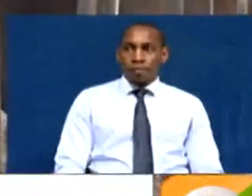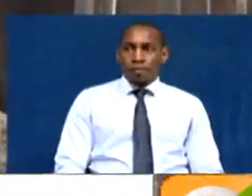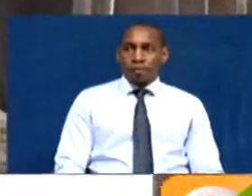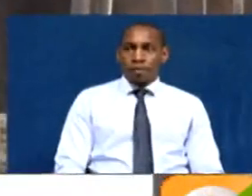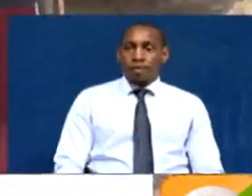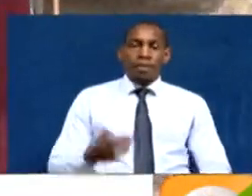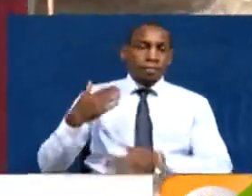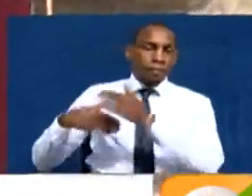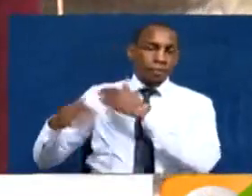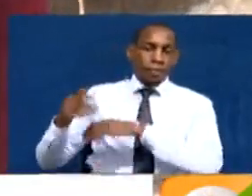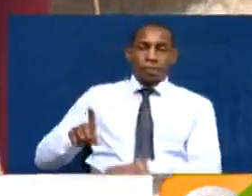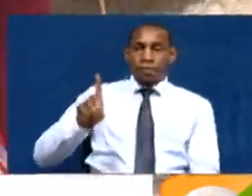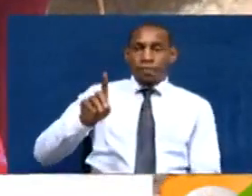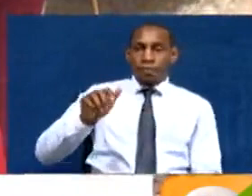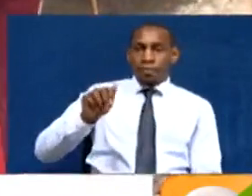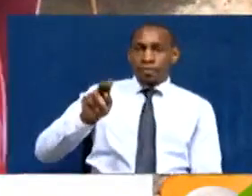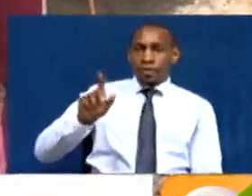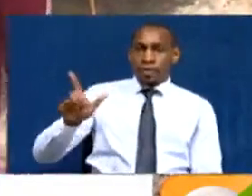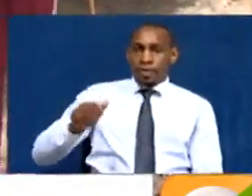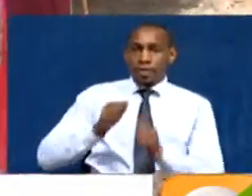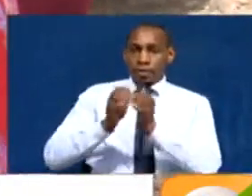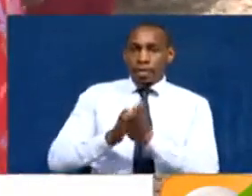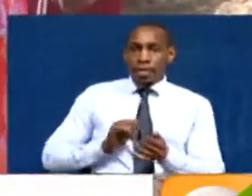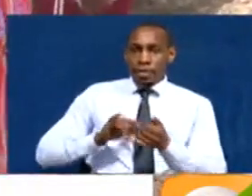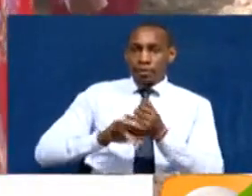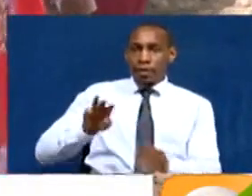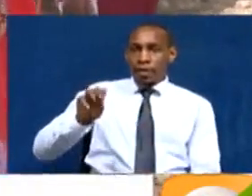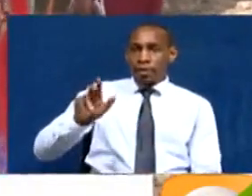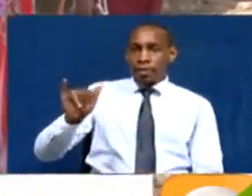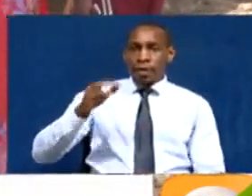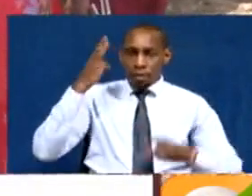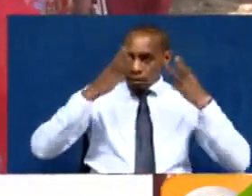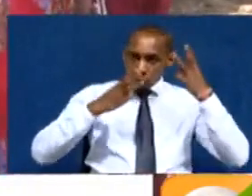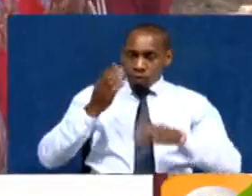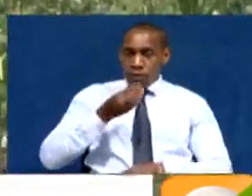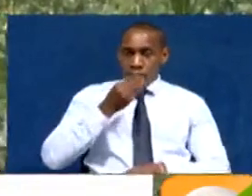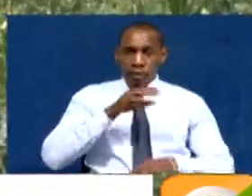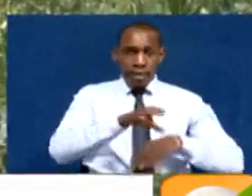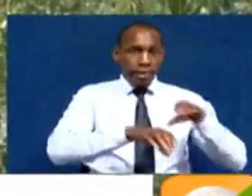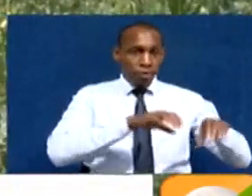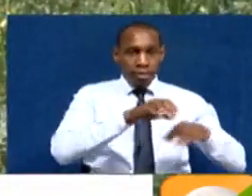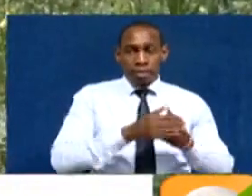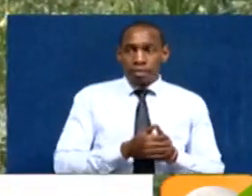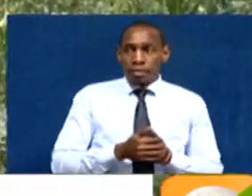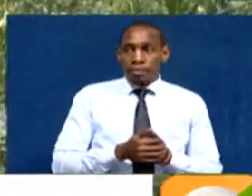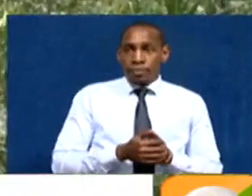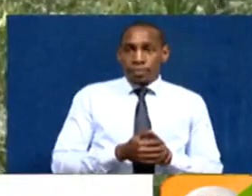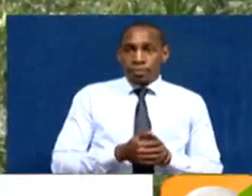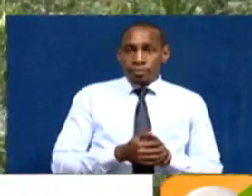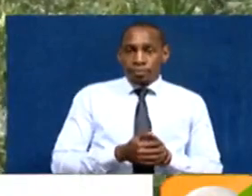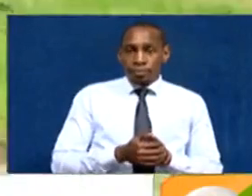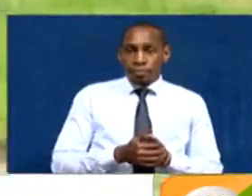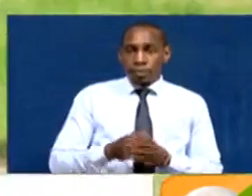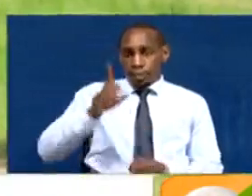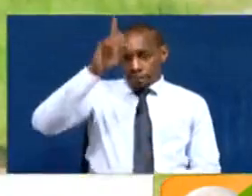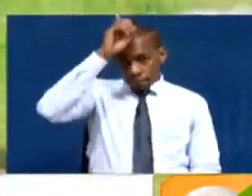Gone are the days when Daniel Lepate and his wife Mary would worry about feeds for their dairy cattle. At the heart of Anchor